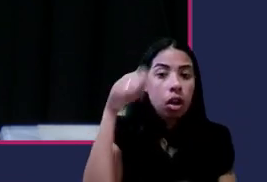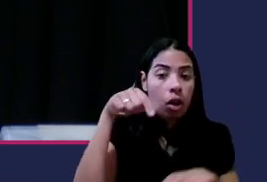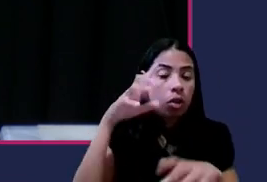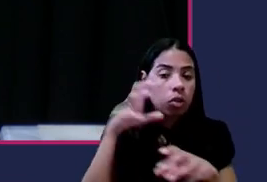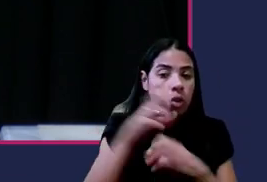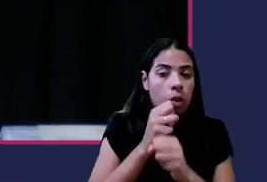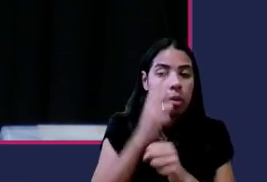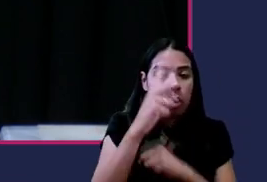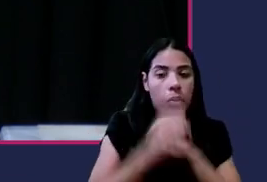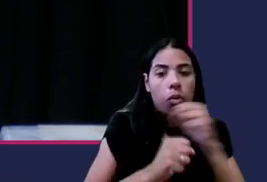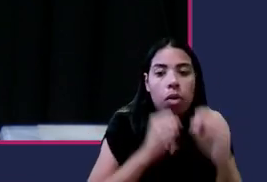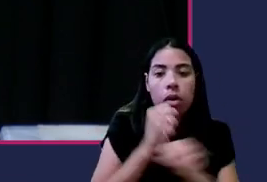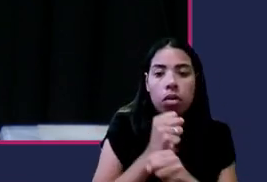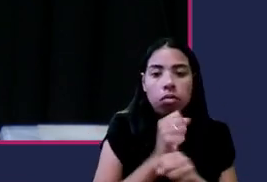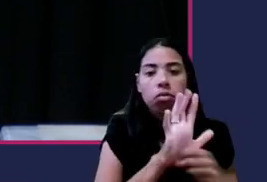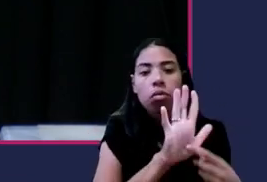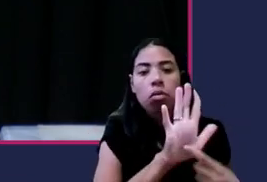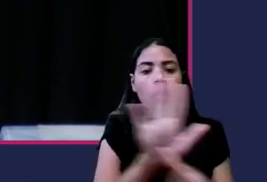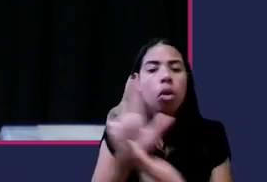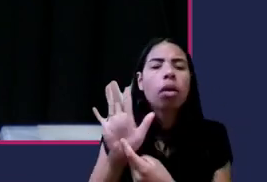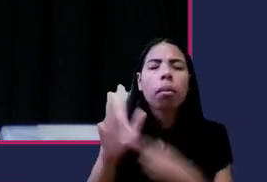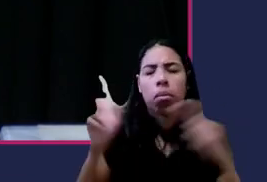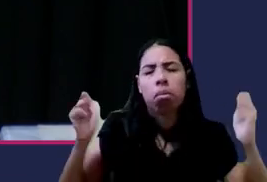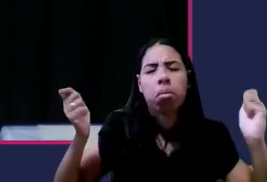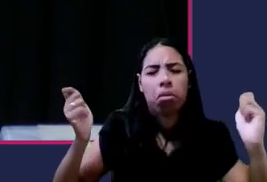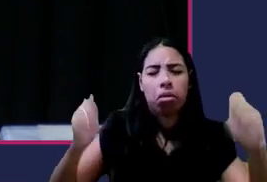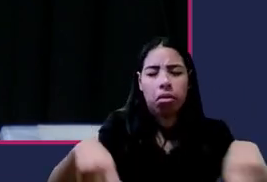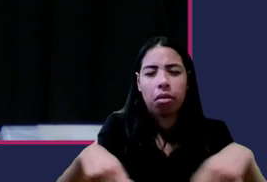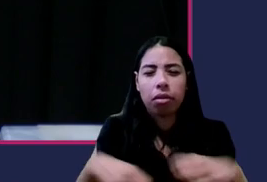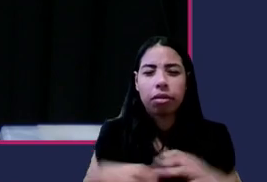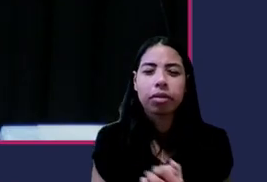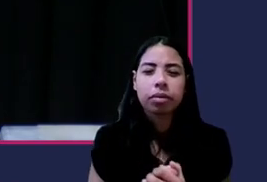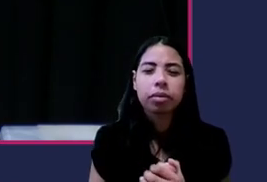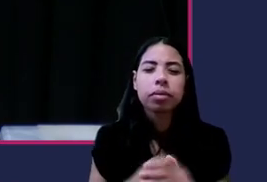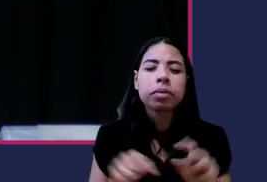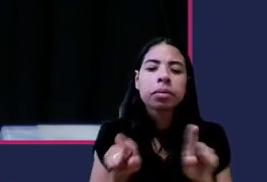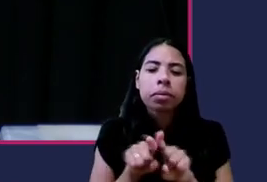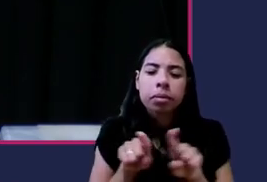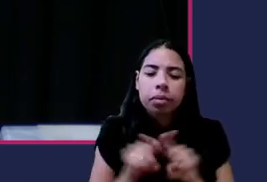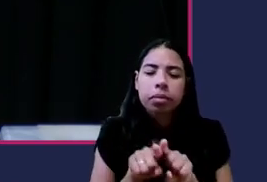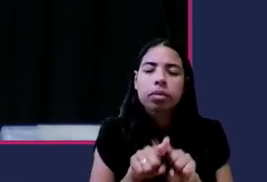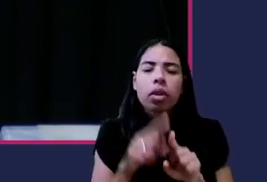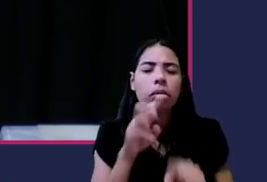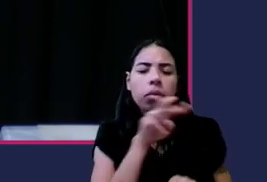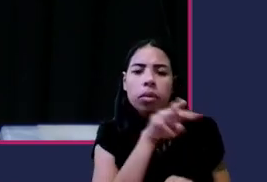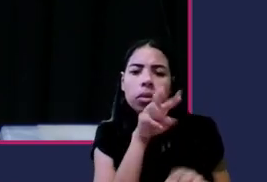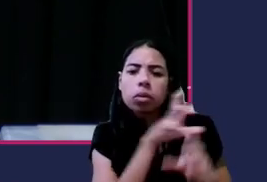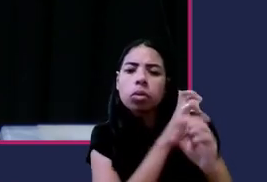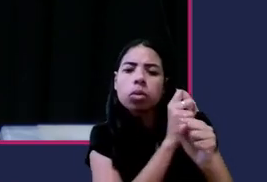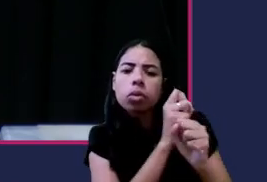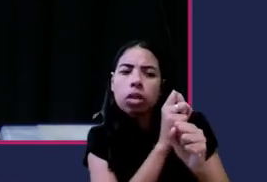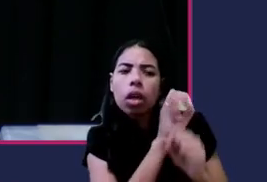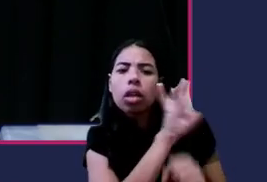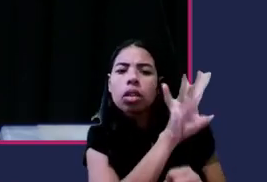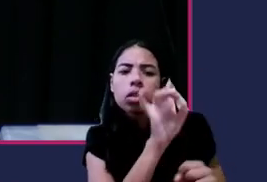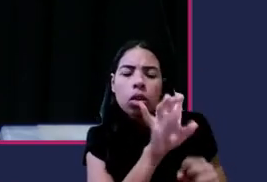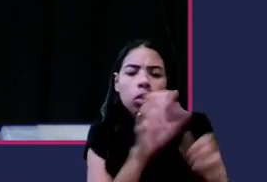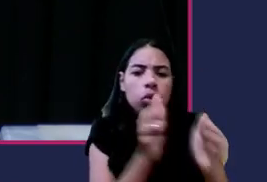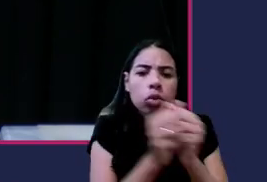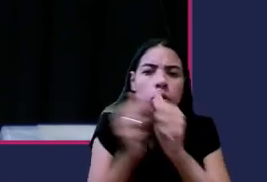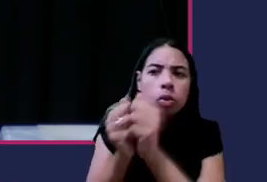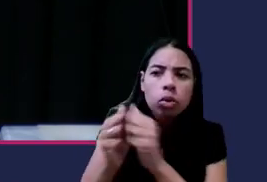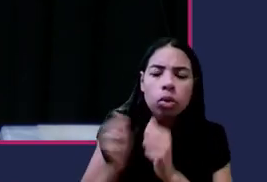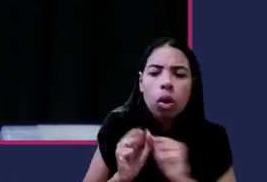Alegre, now 1 year old, show us that it's possible. We have a sum of